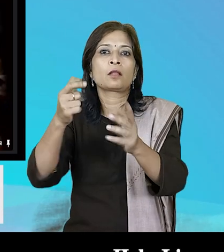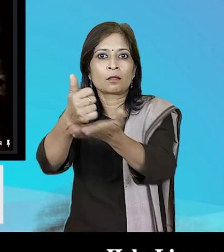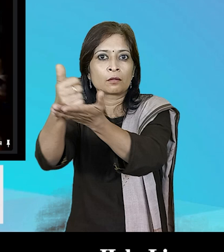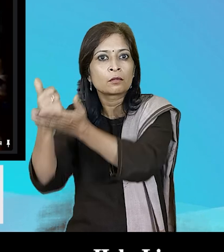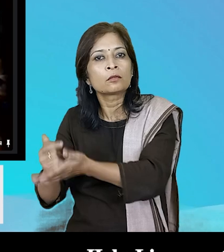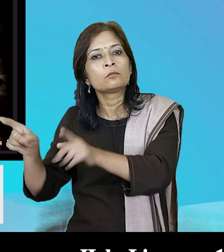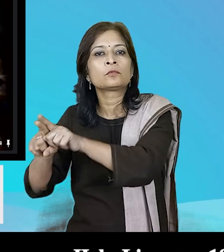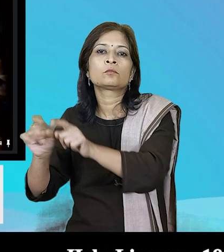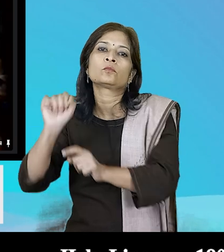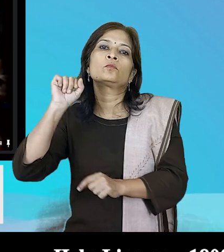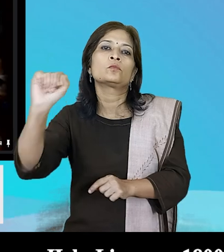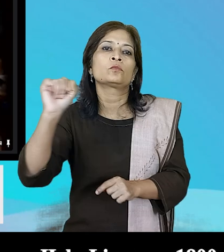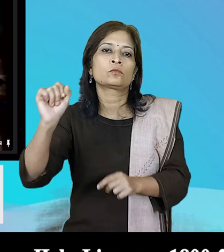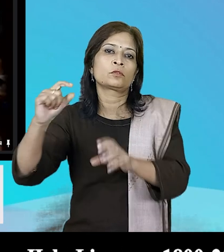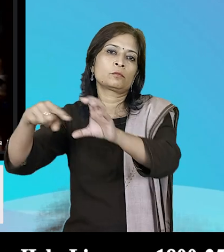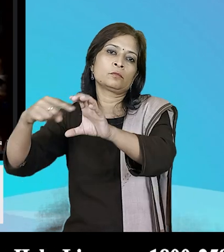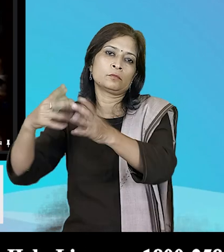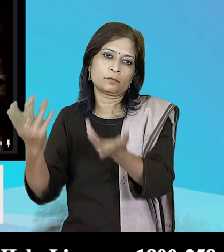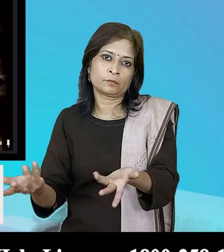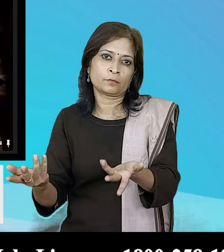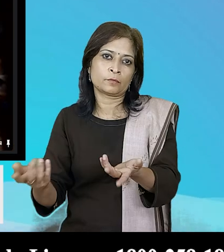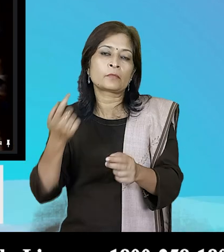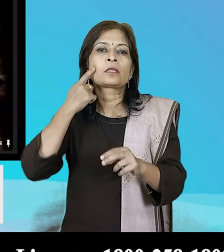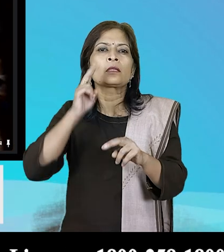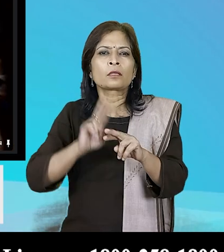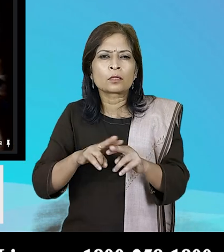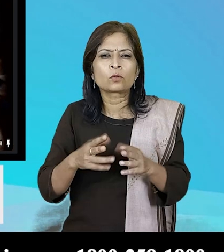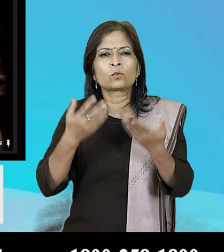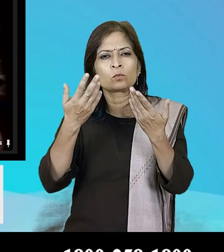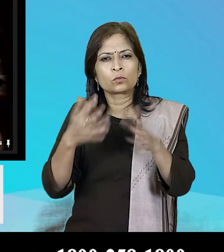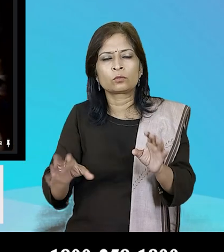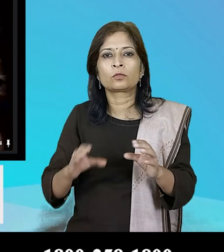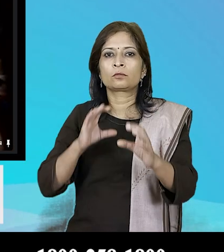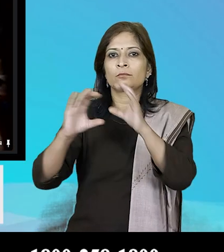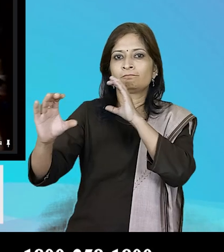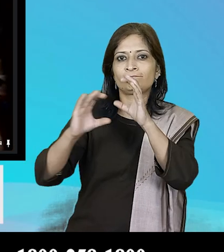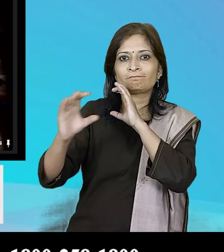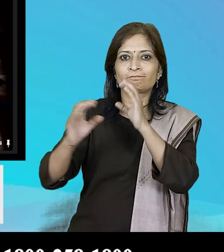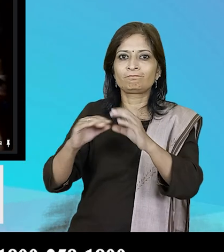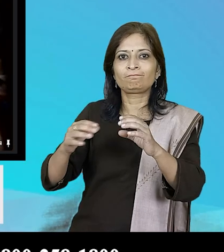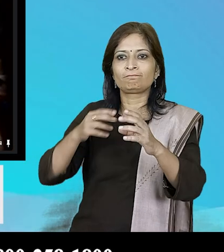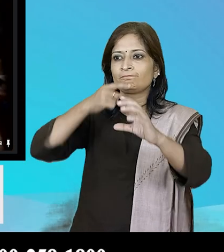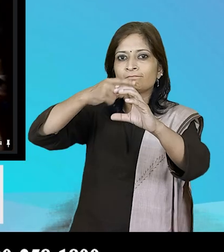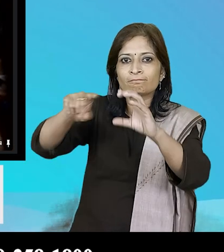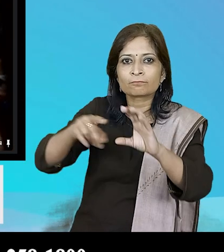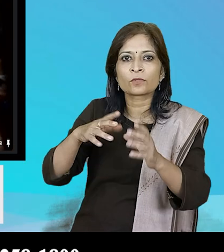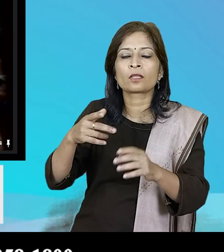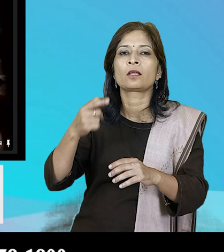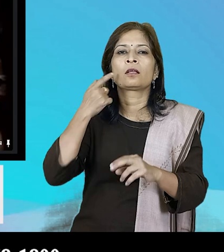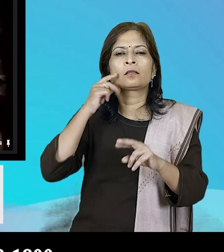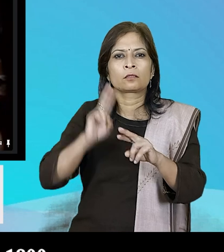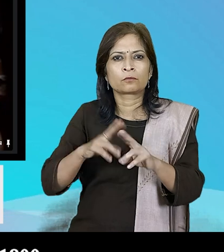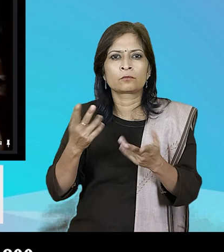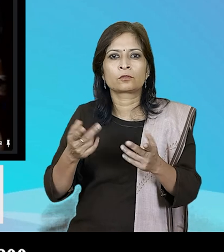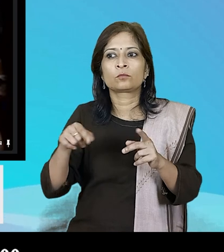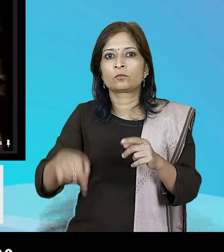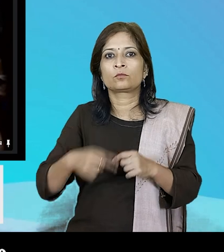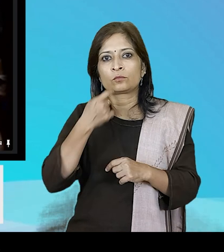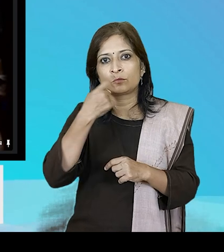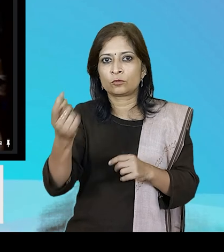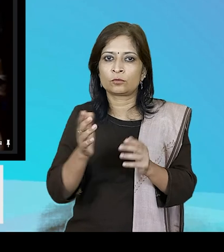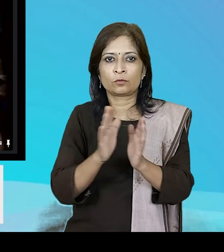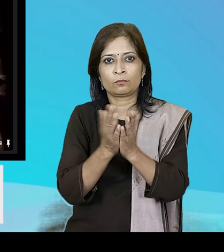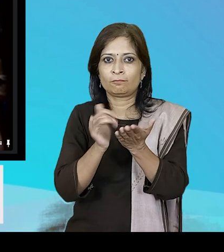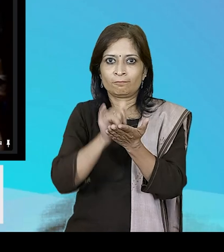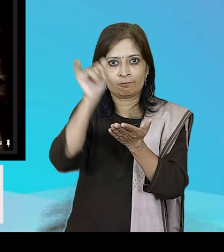offering these services. So Mm-hmm. now what happens is if we are sending out any communication, if we are saying your passport has